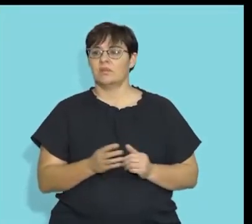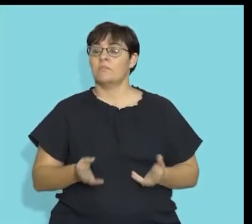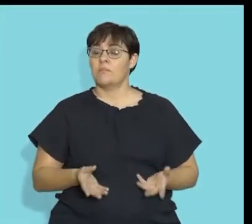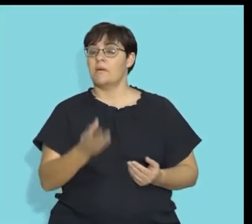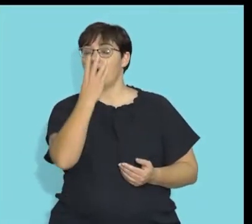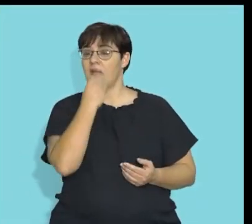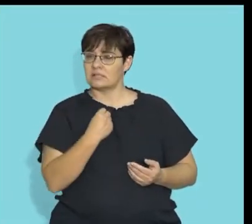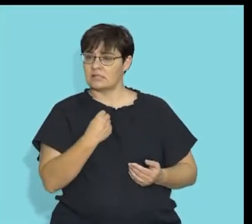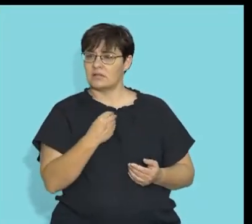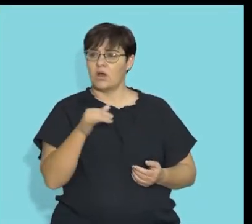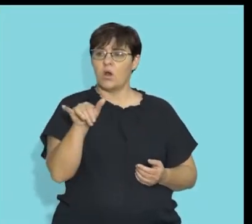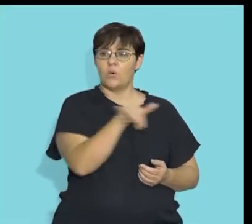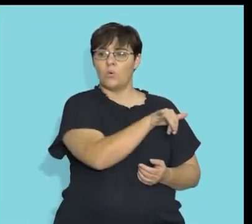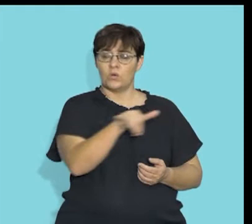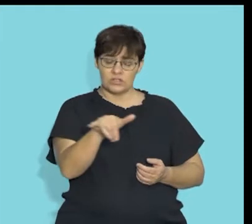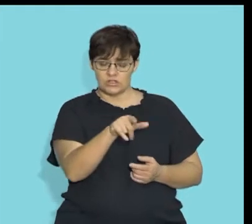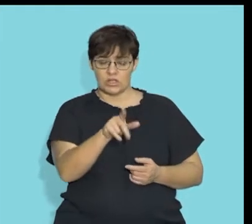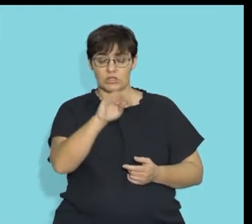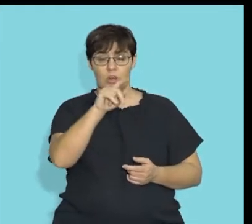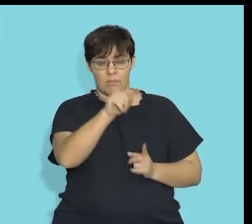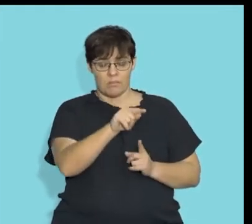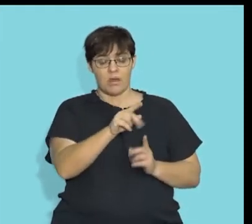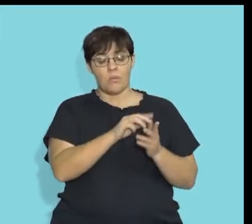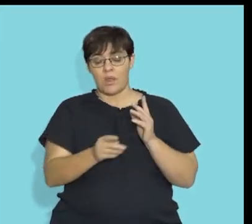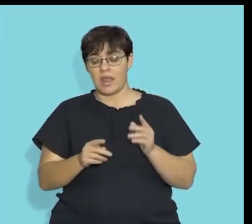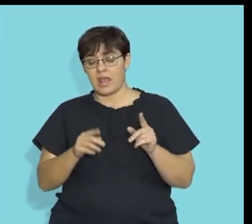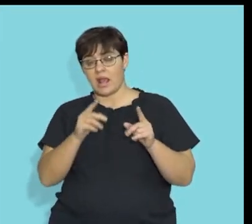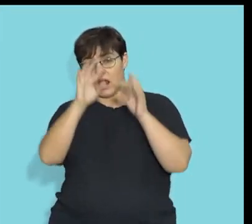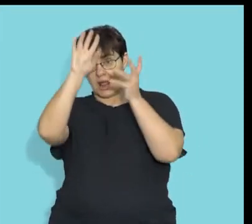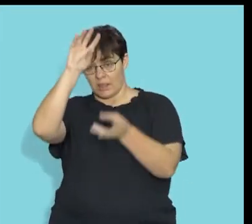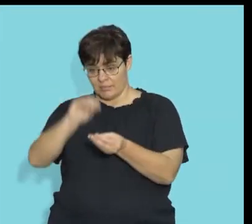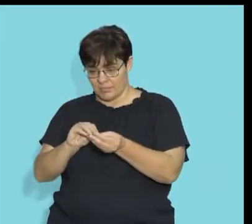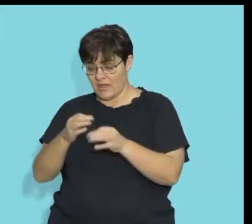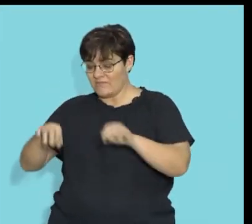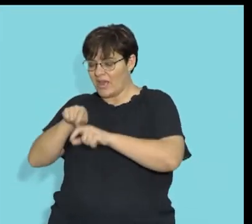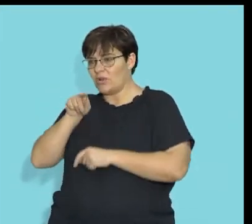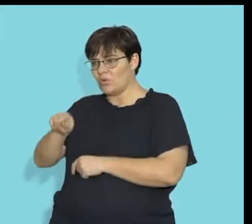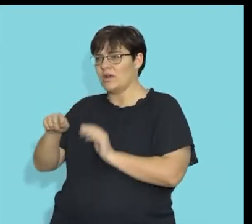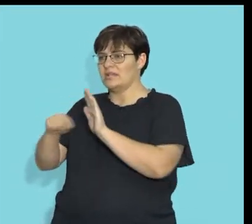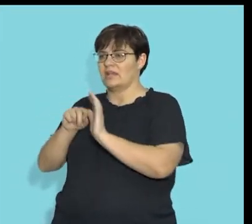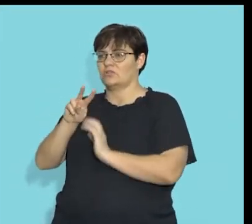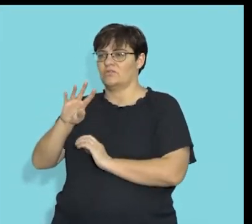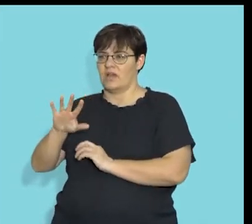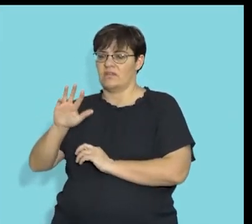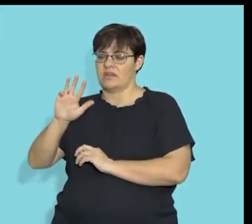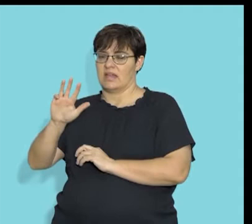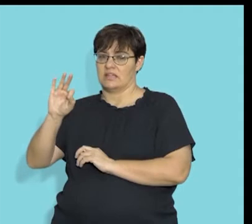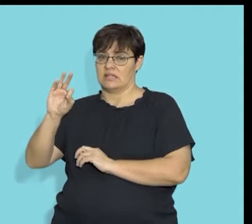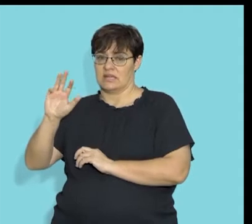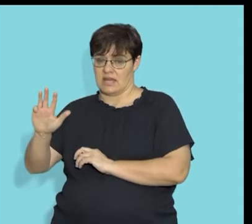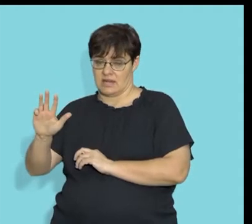So we've now been asked which term of this pattern will be equal to negative